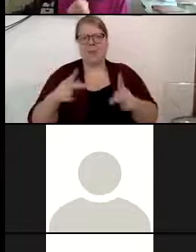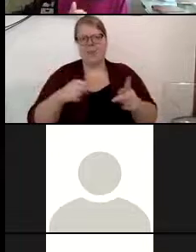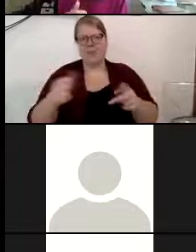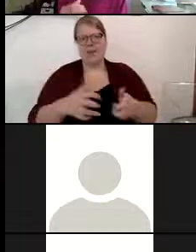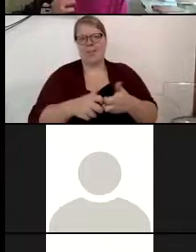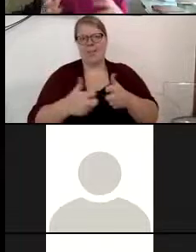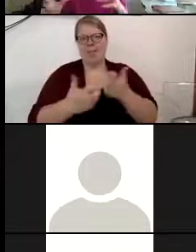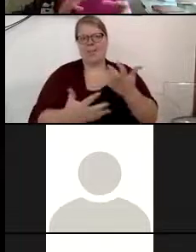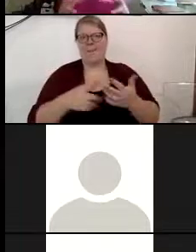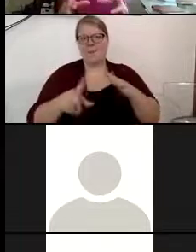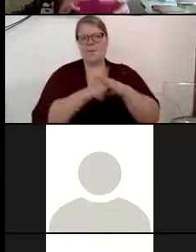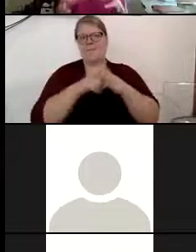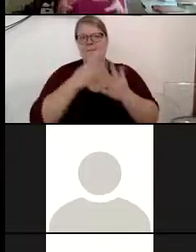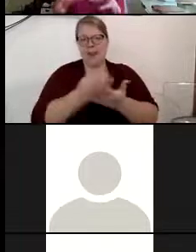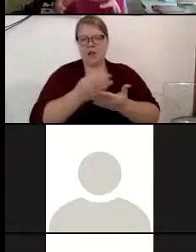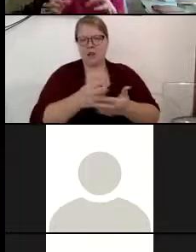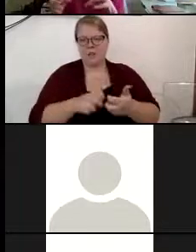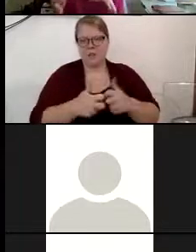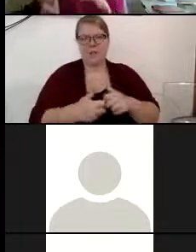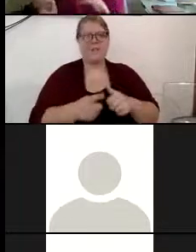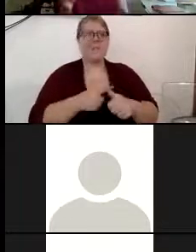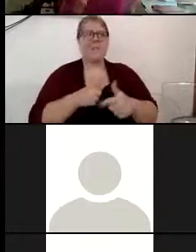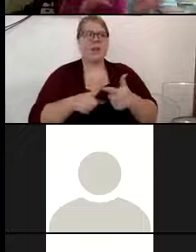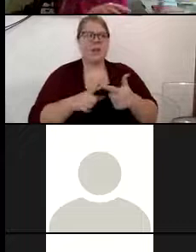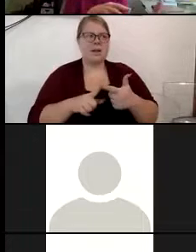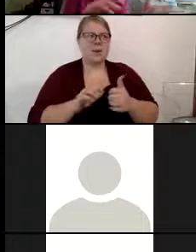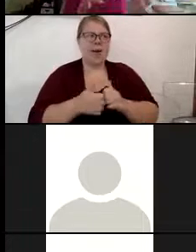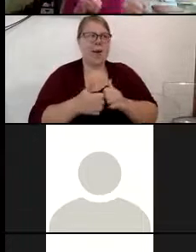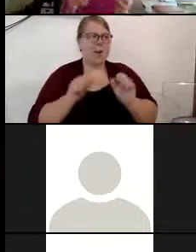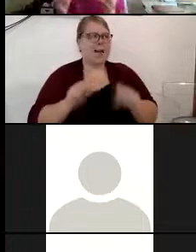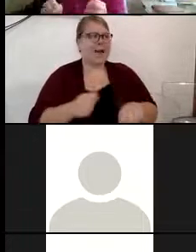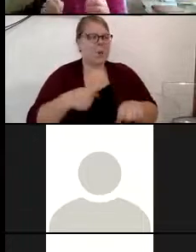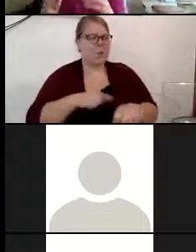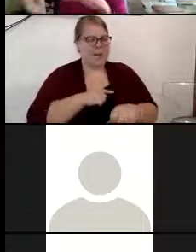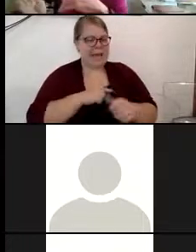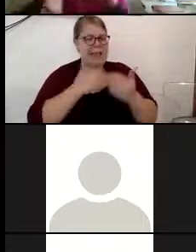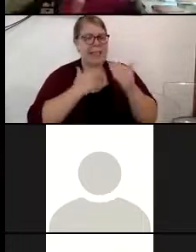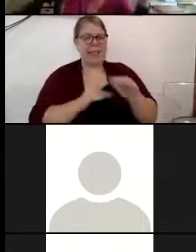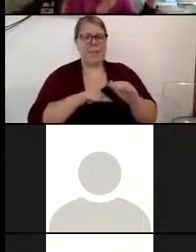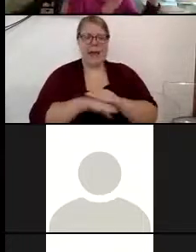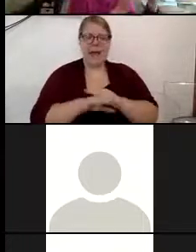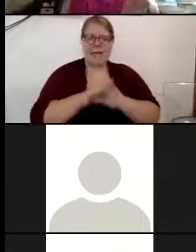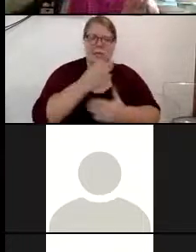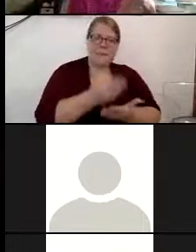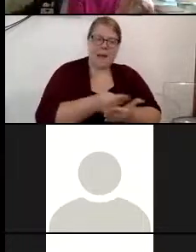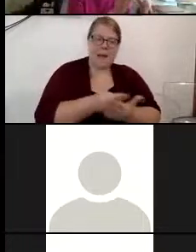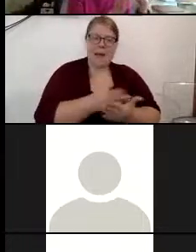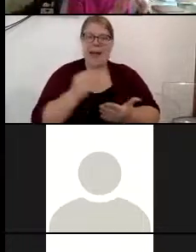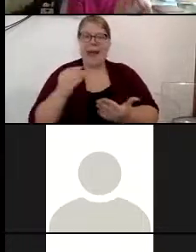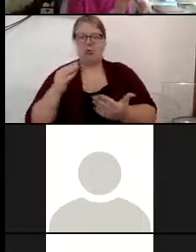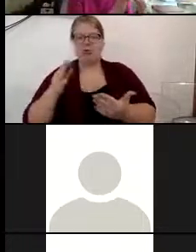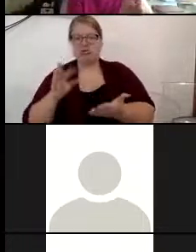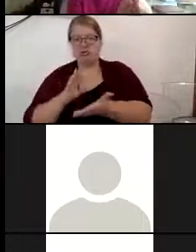in with. So how do we protect money or limit access to money and credit to reduce